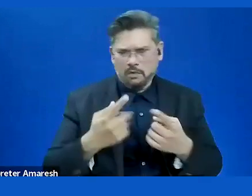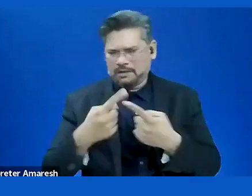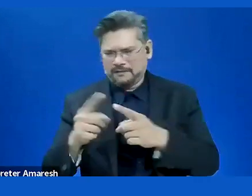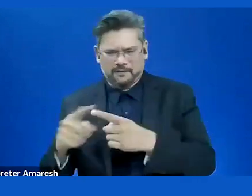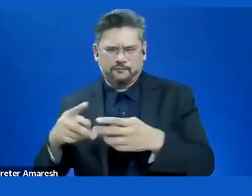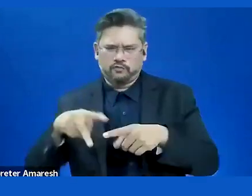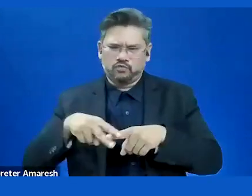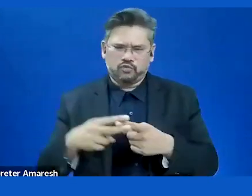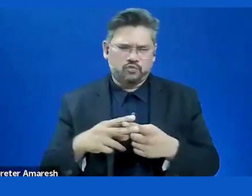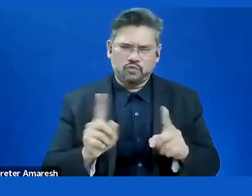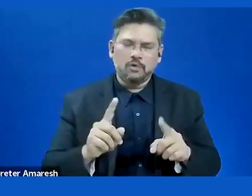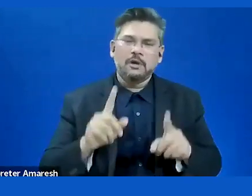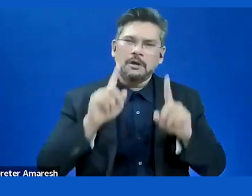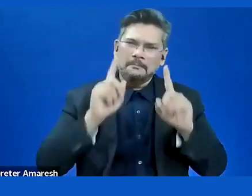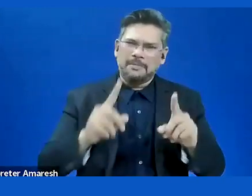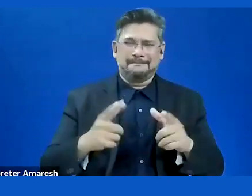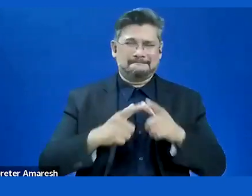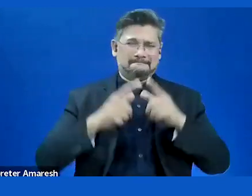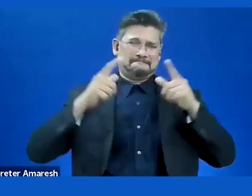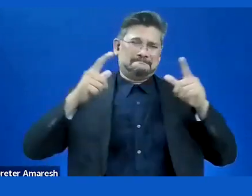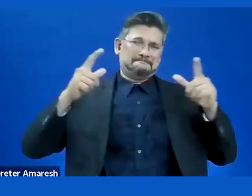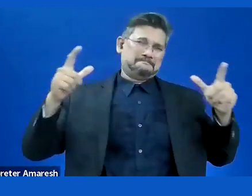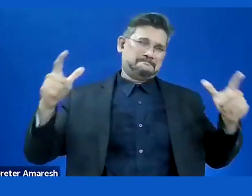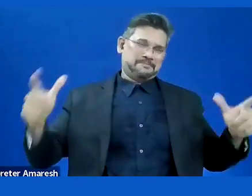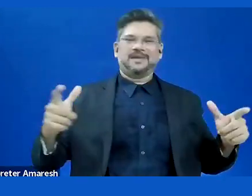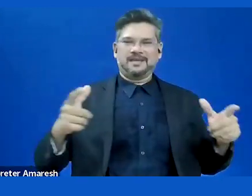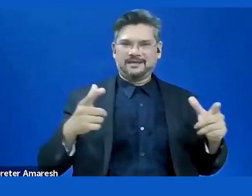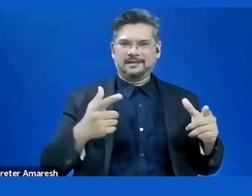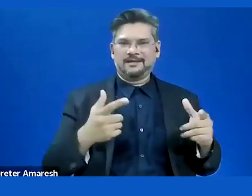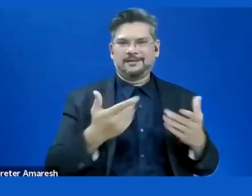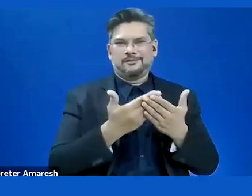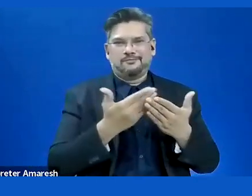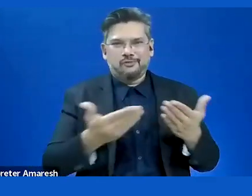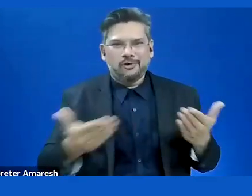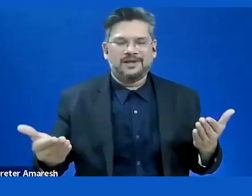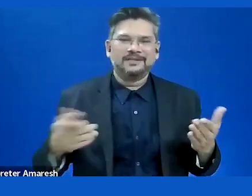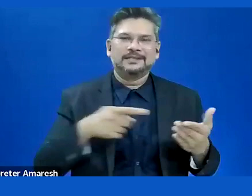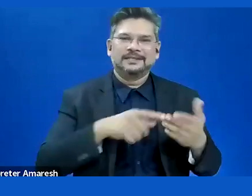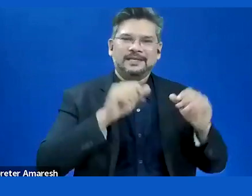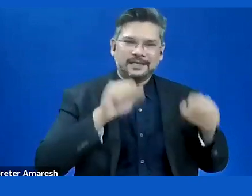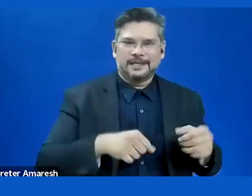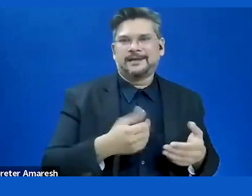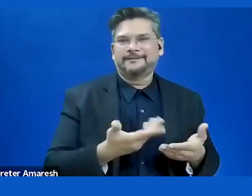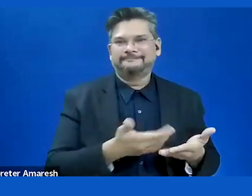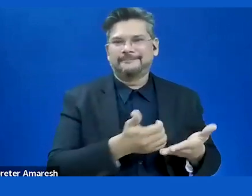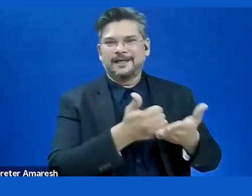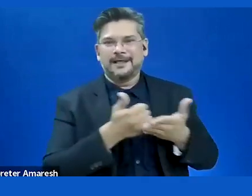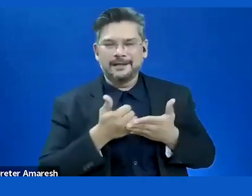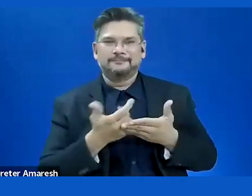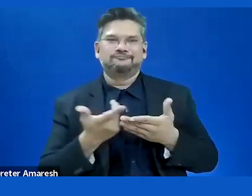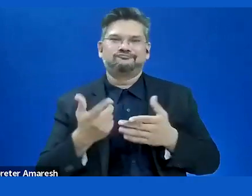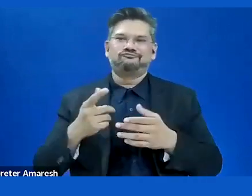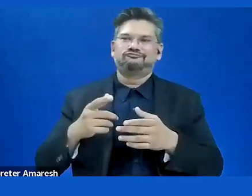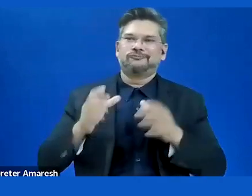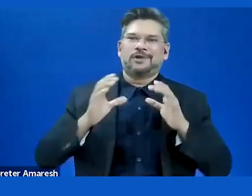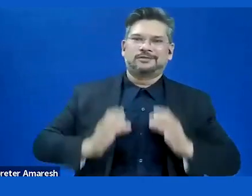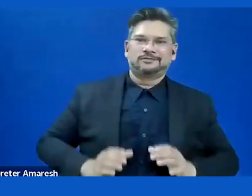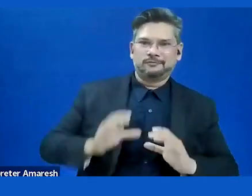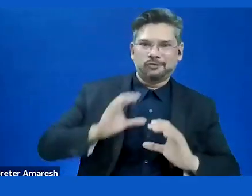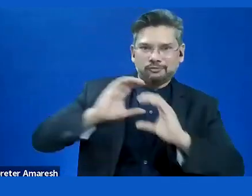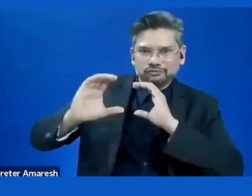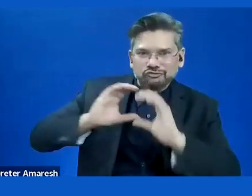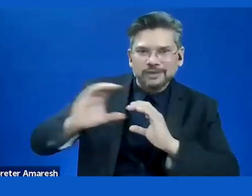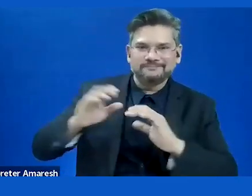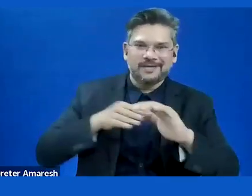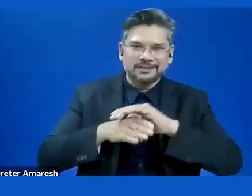can take, an organization's entire customer communication set and make it accessible.